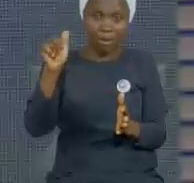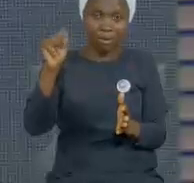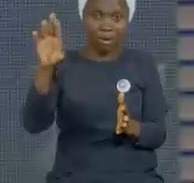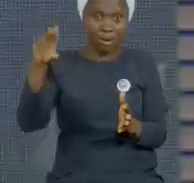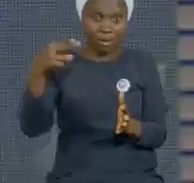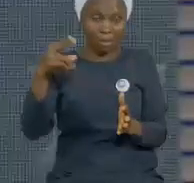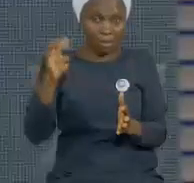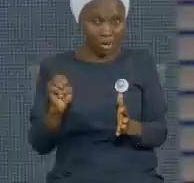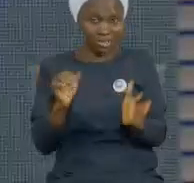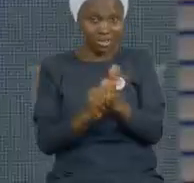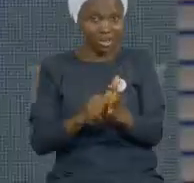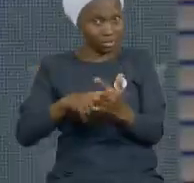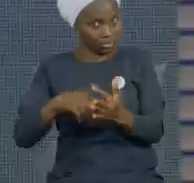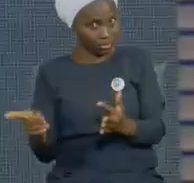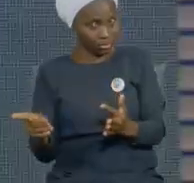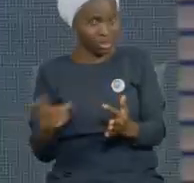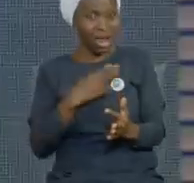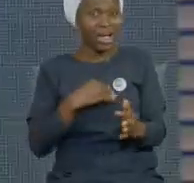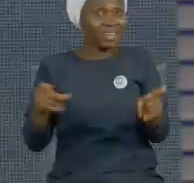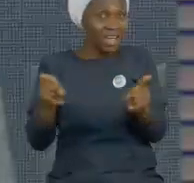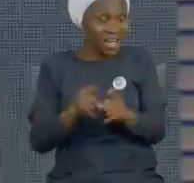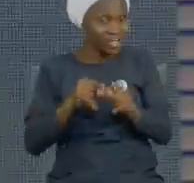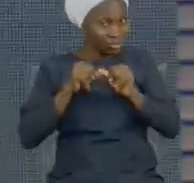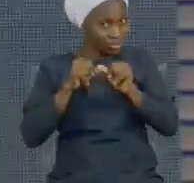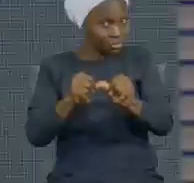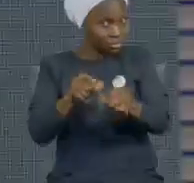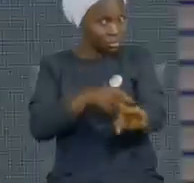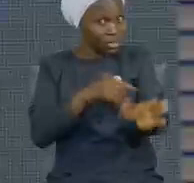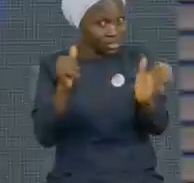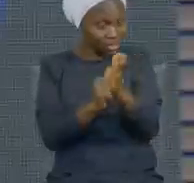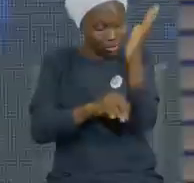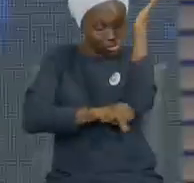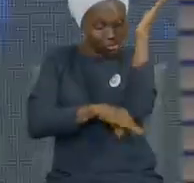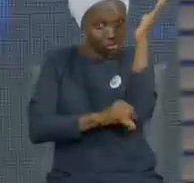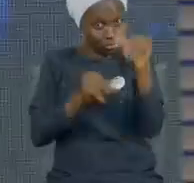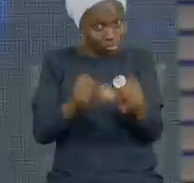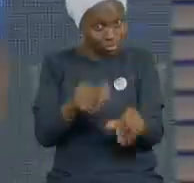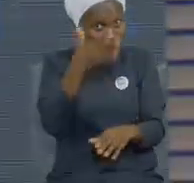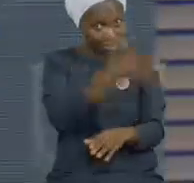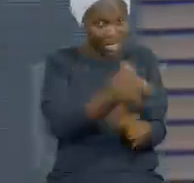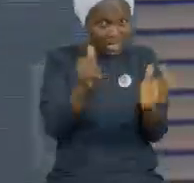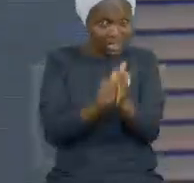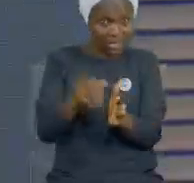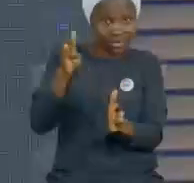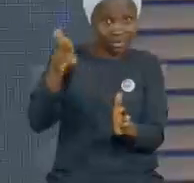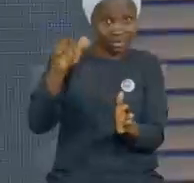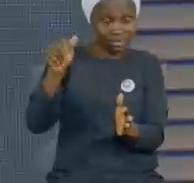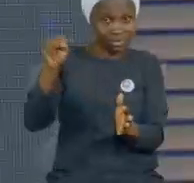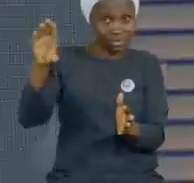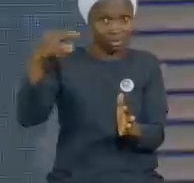long as that root is there, that branch that was cut up will come back